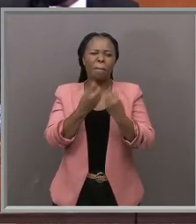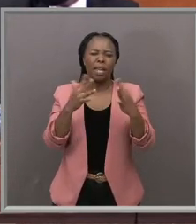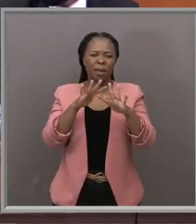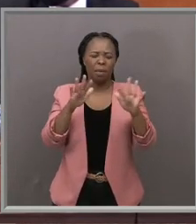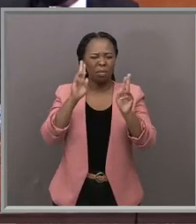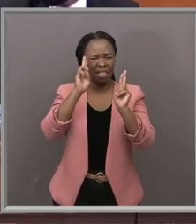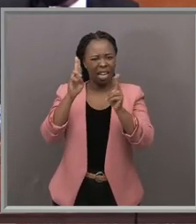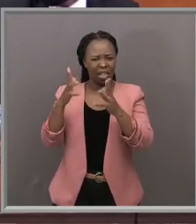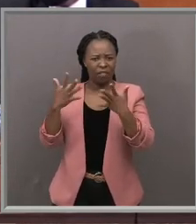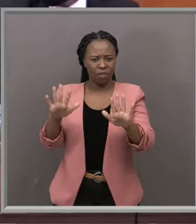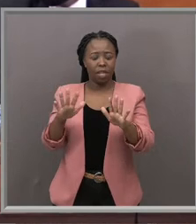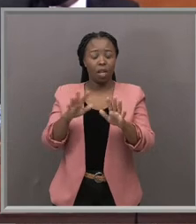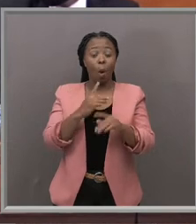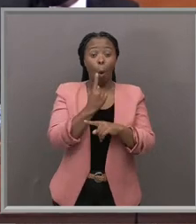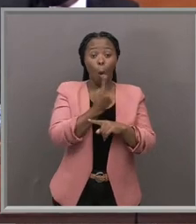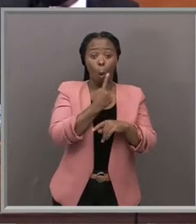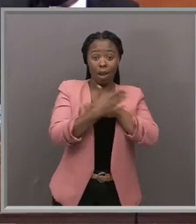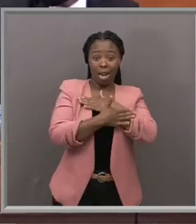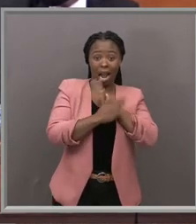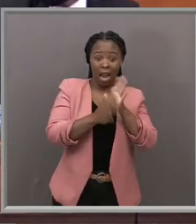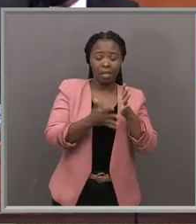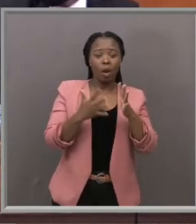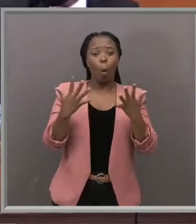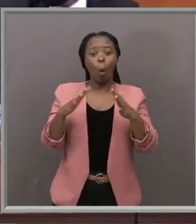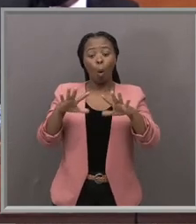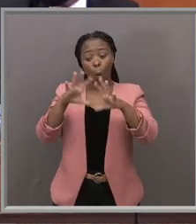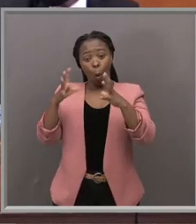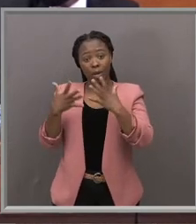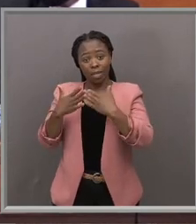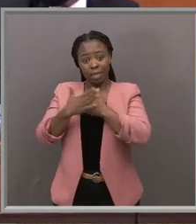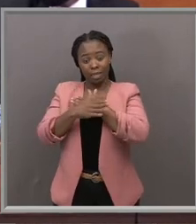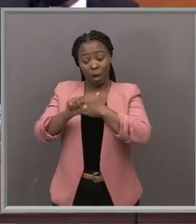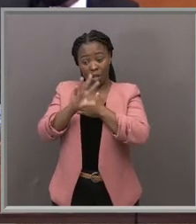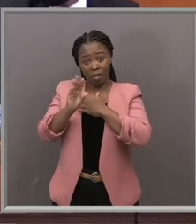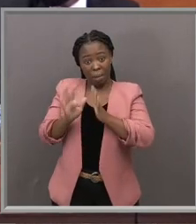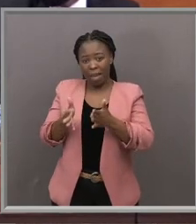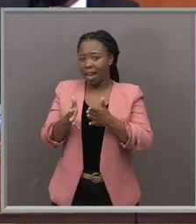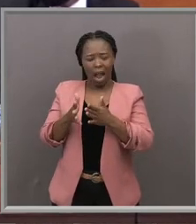country, not only in our continent, but in the world.